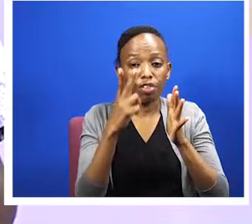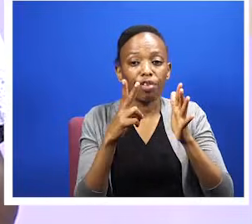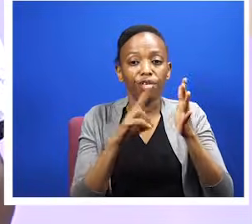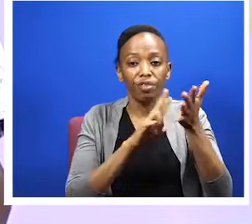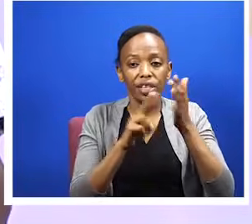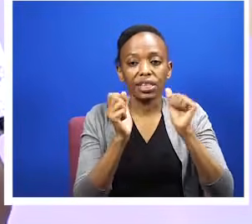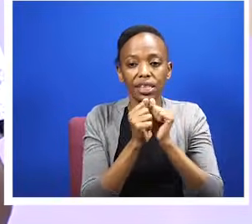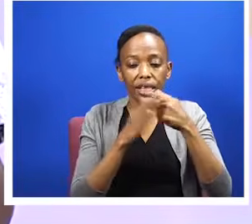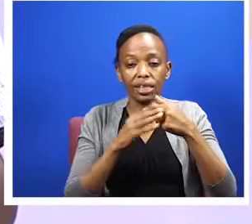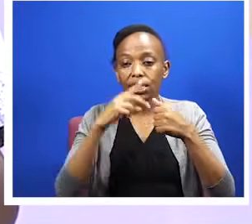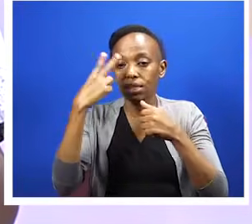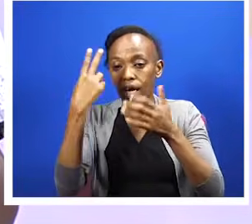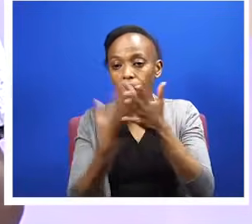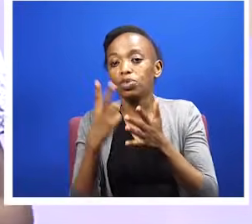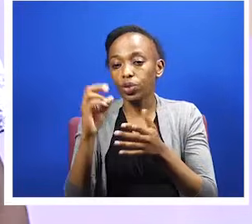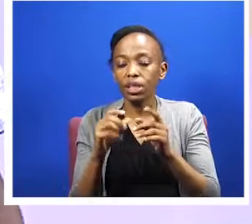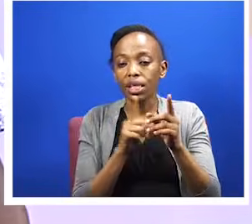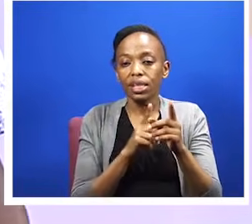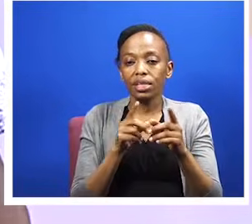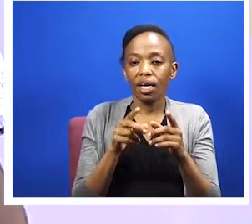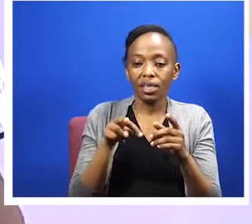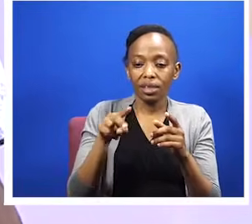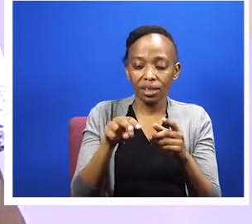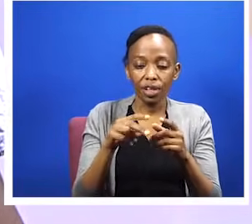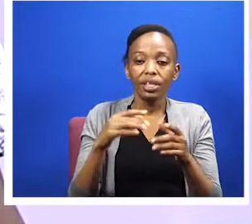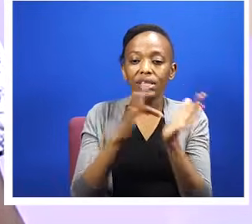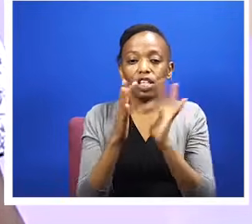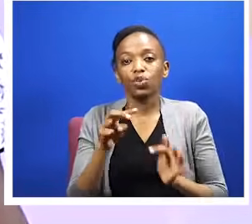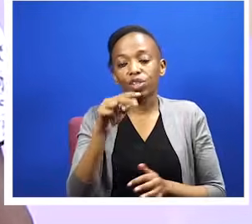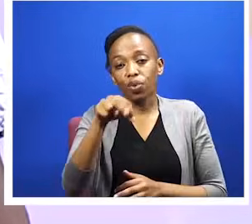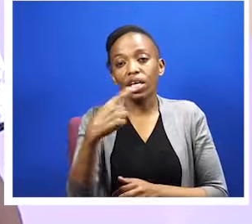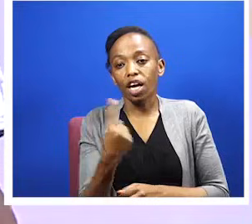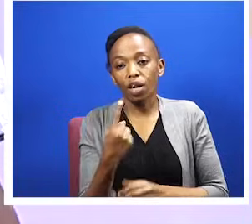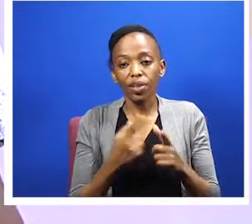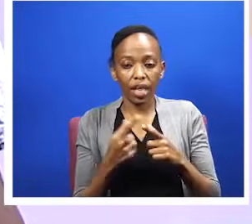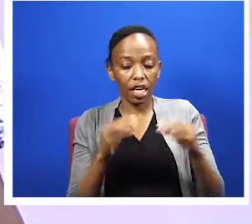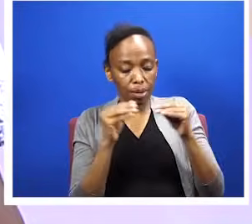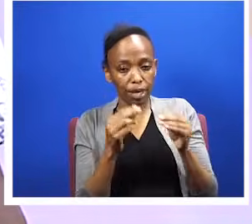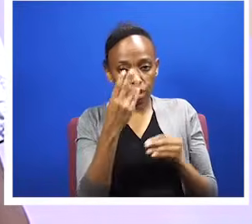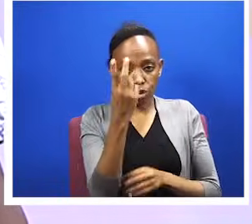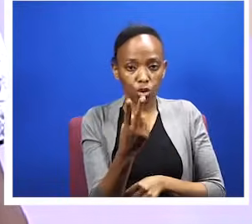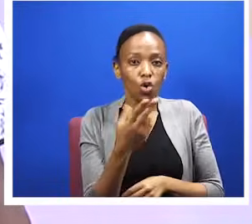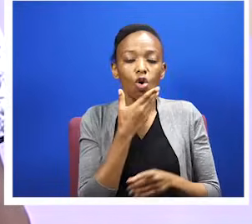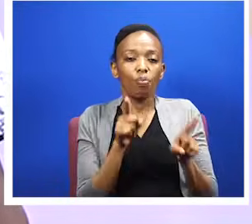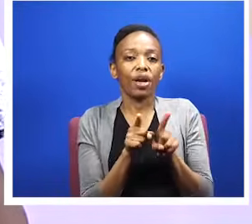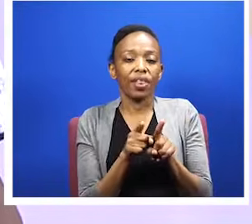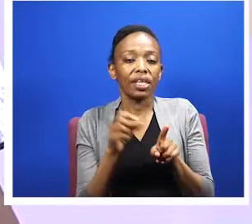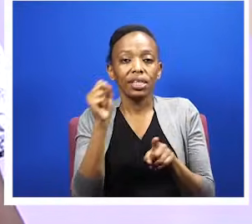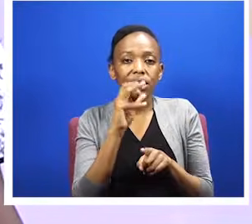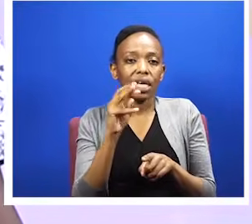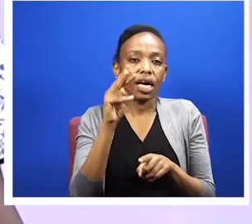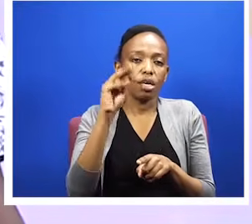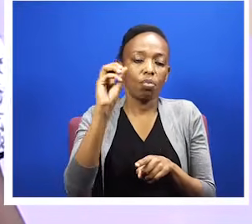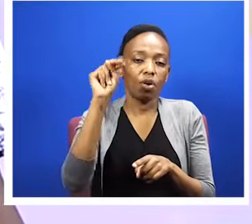says. Jesus was actually walking along the shore of the Sea of Galilee. And there he met two brothers, Simon Peter